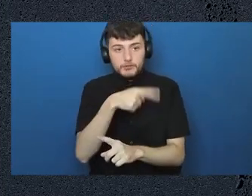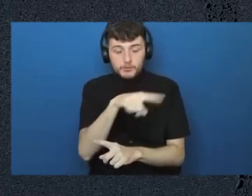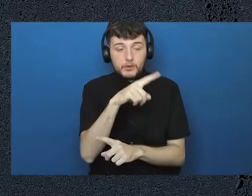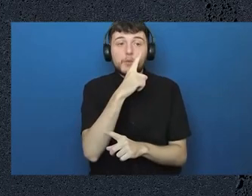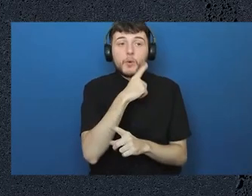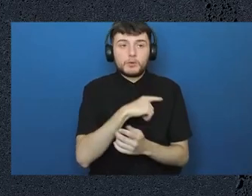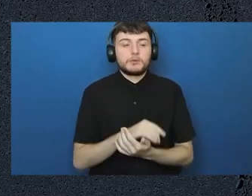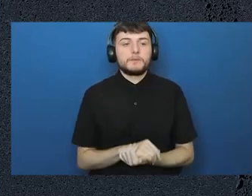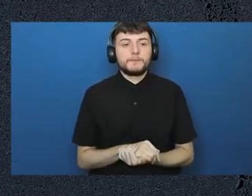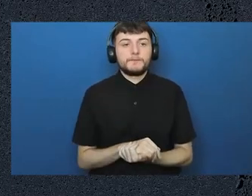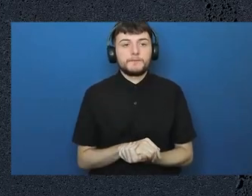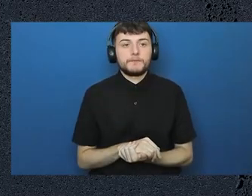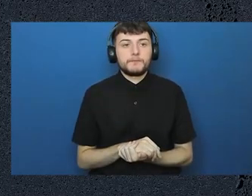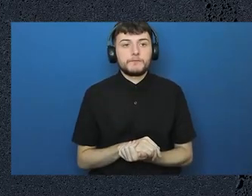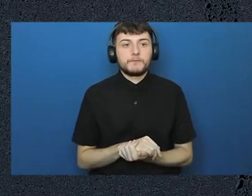that they're more drawn